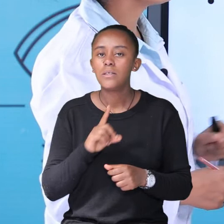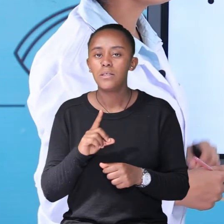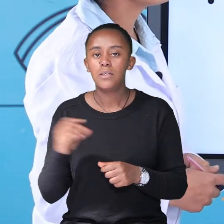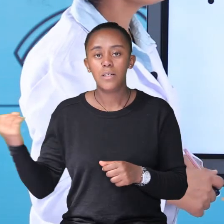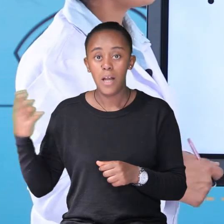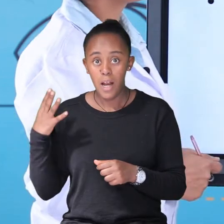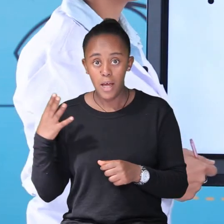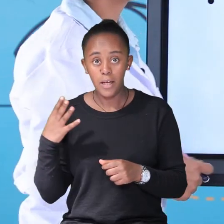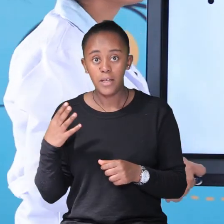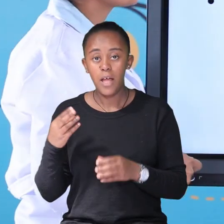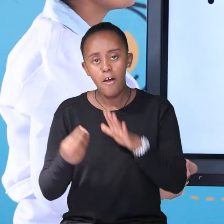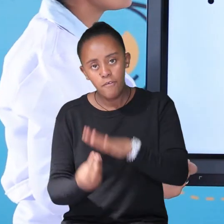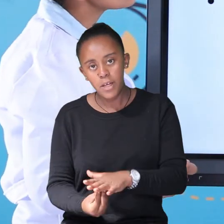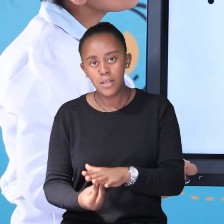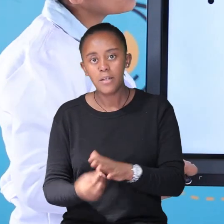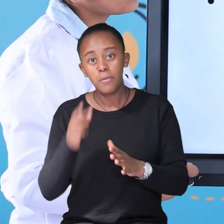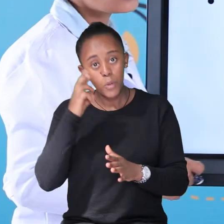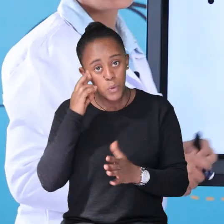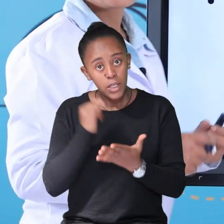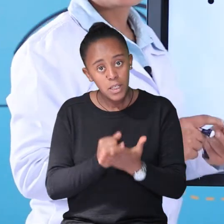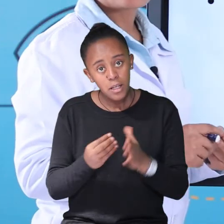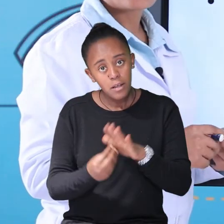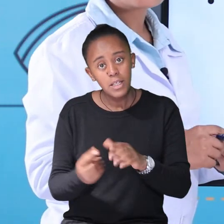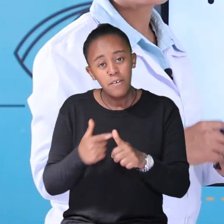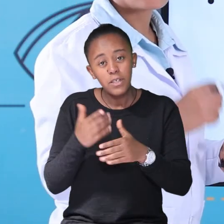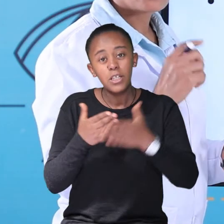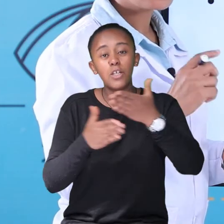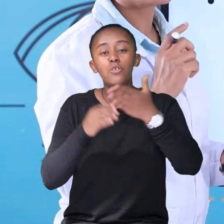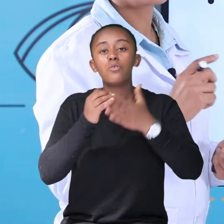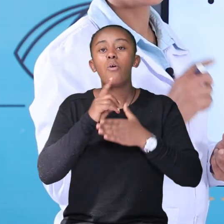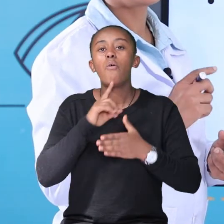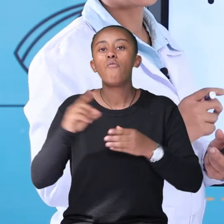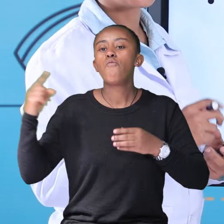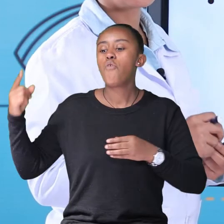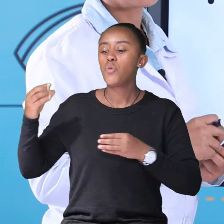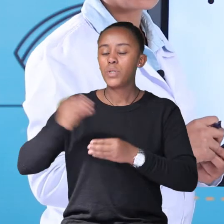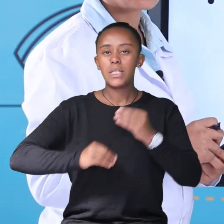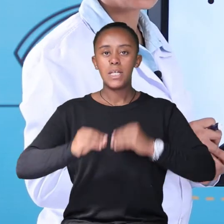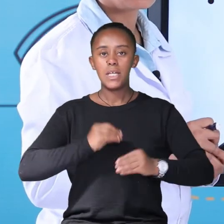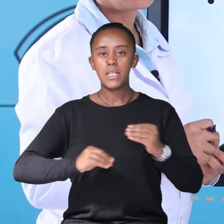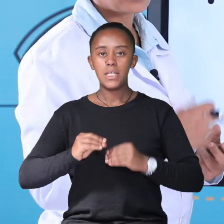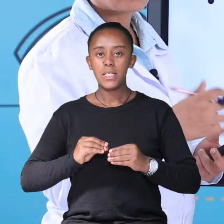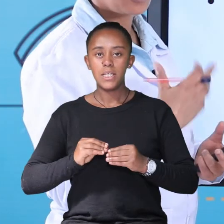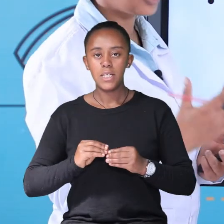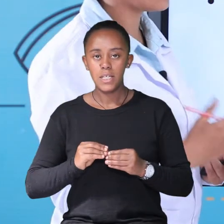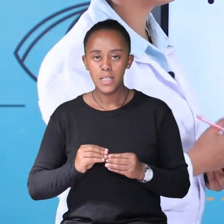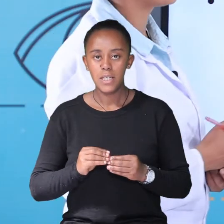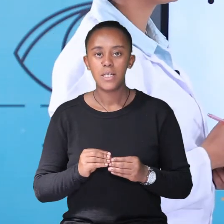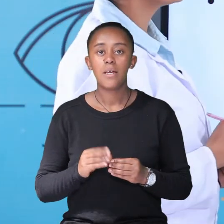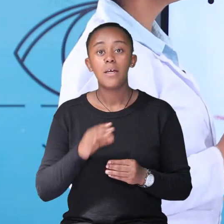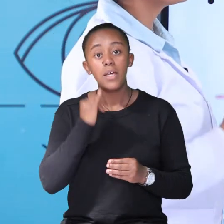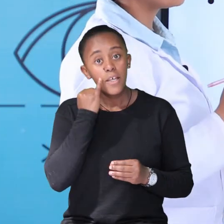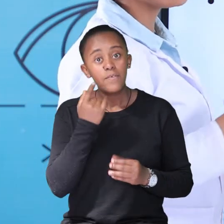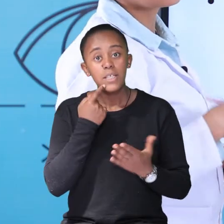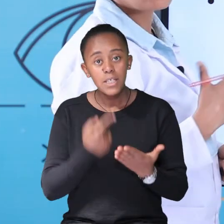Light intensity affects photosynthesis because it affects the first stage of photosynthetic reaction, light-dependent